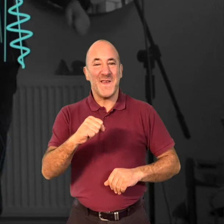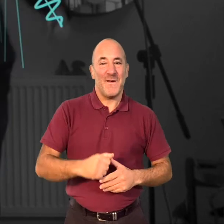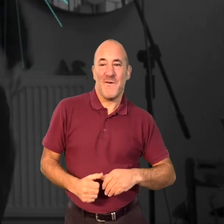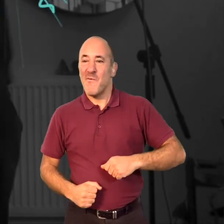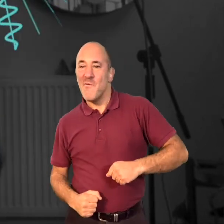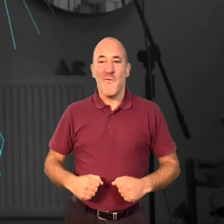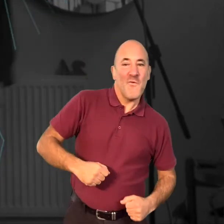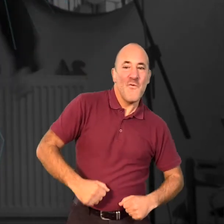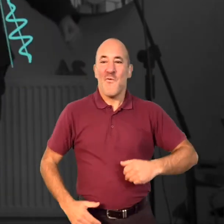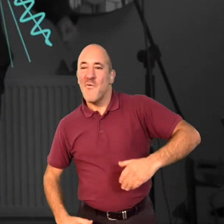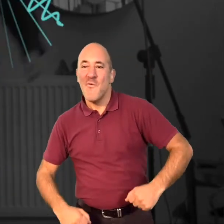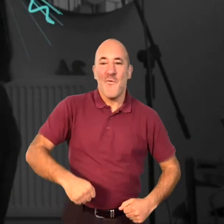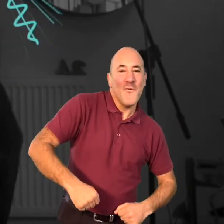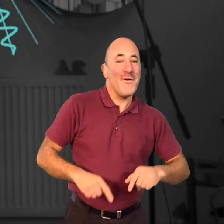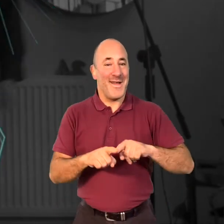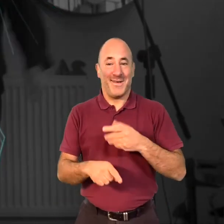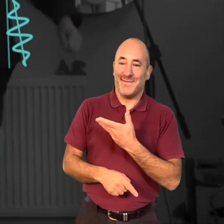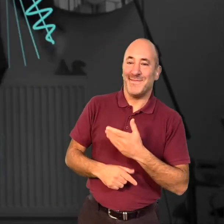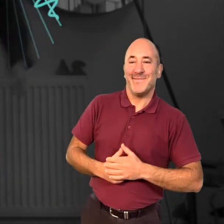You're a bit of a geezer.